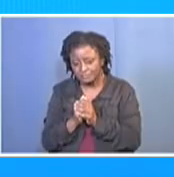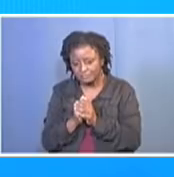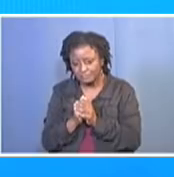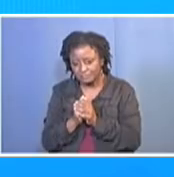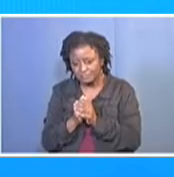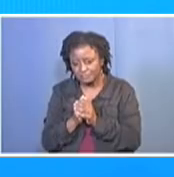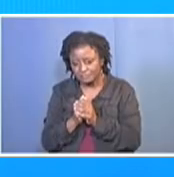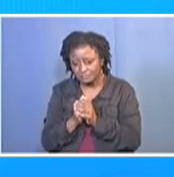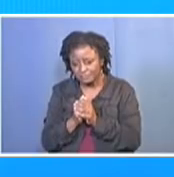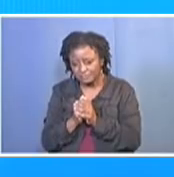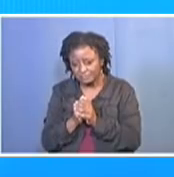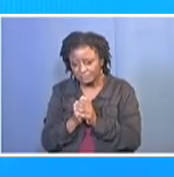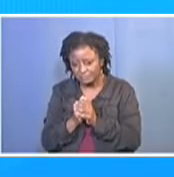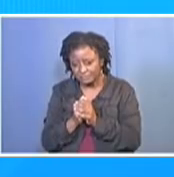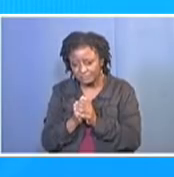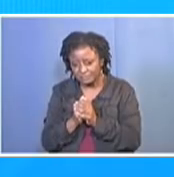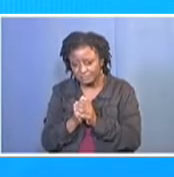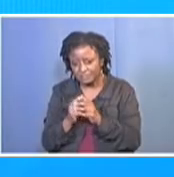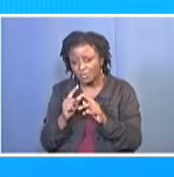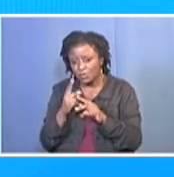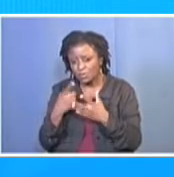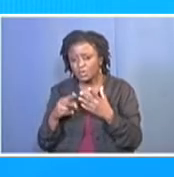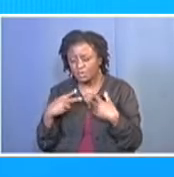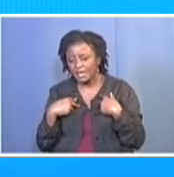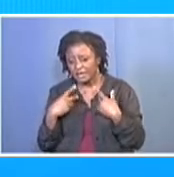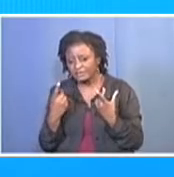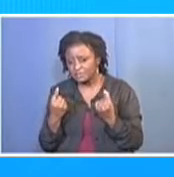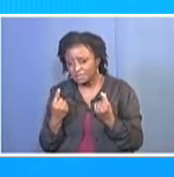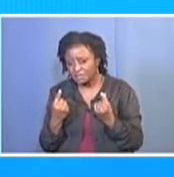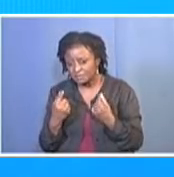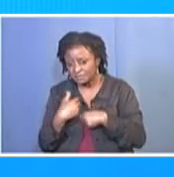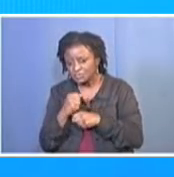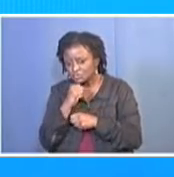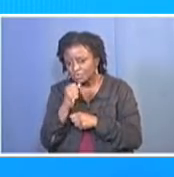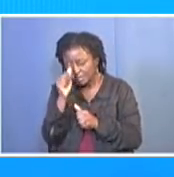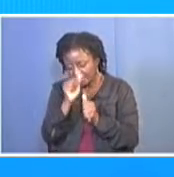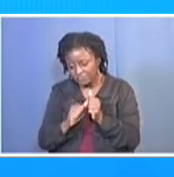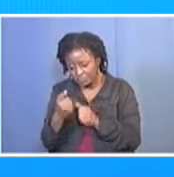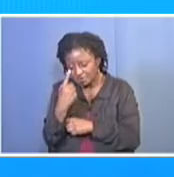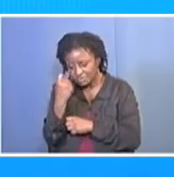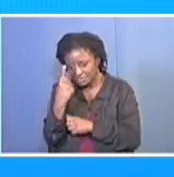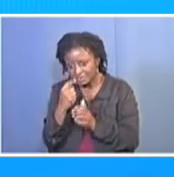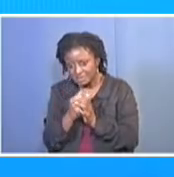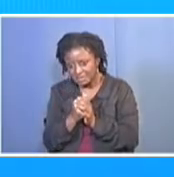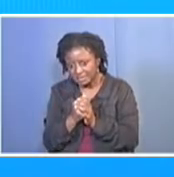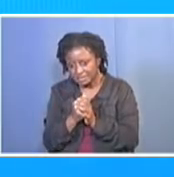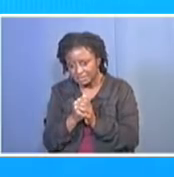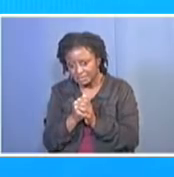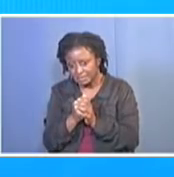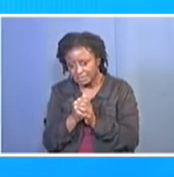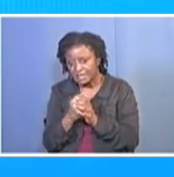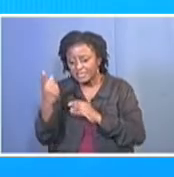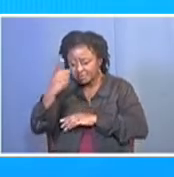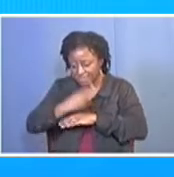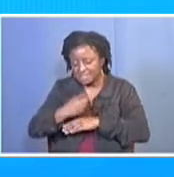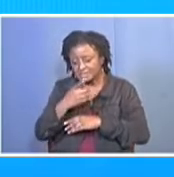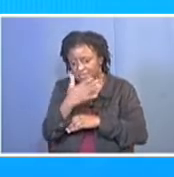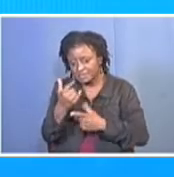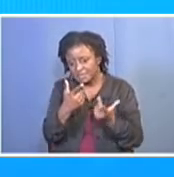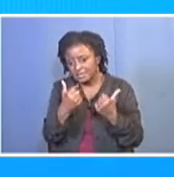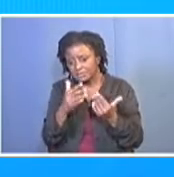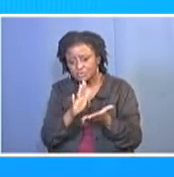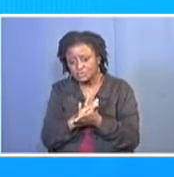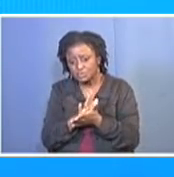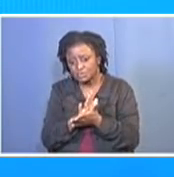have been doing is making sure that everybody understands the days in which they should come to school.